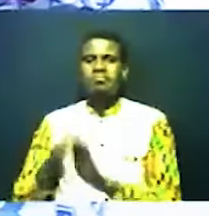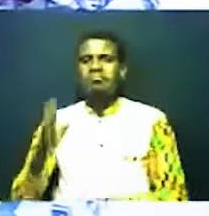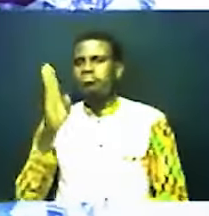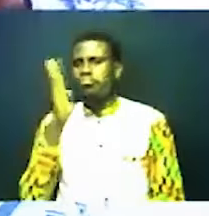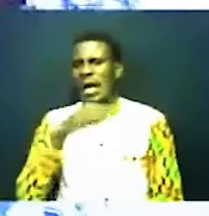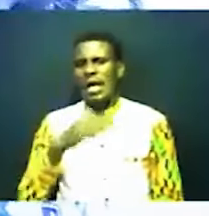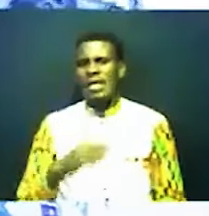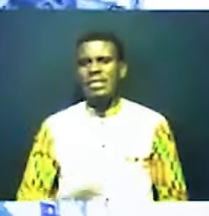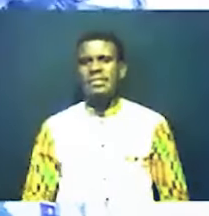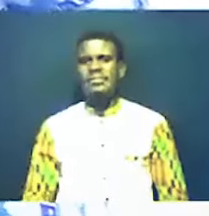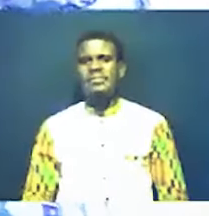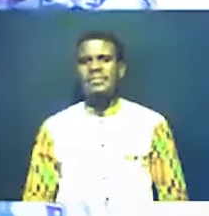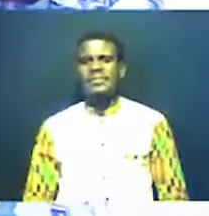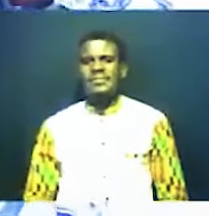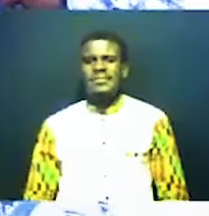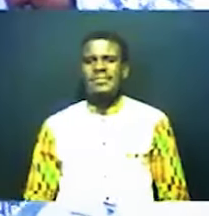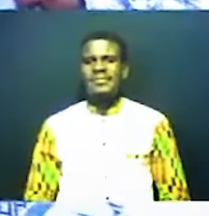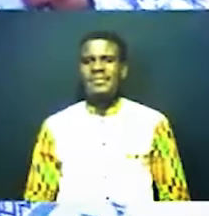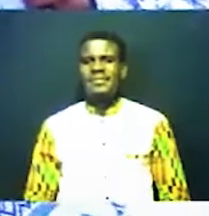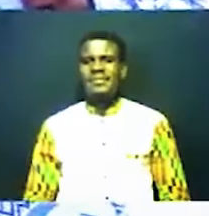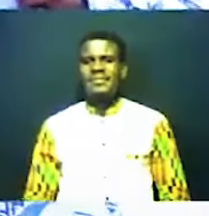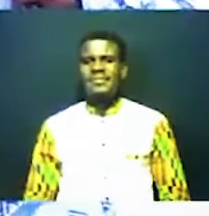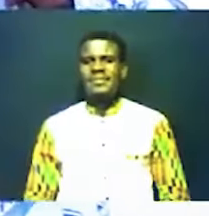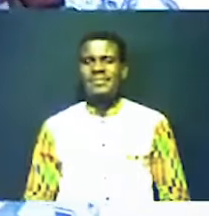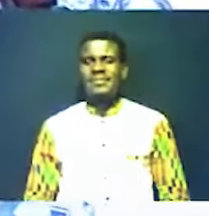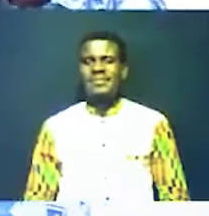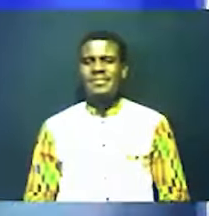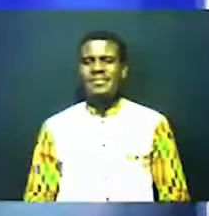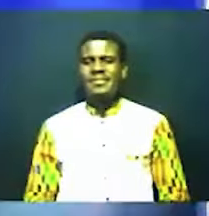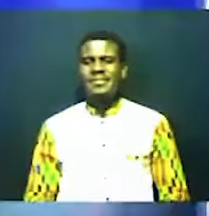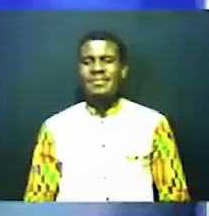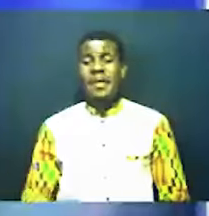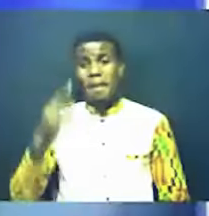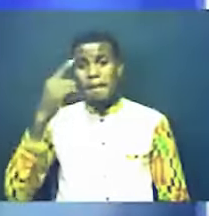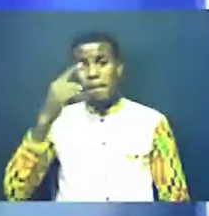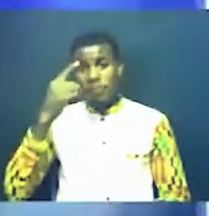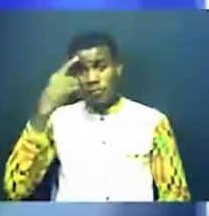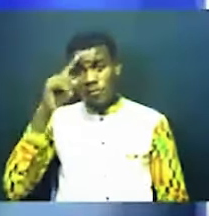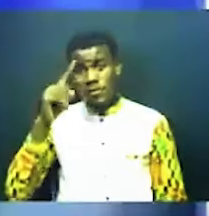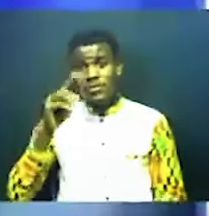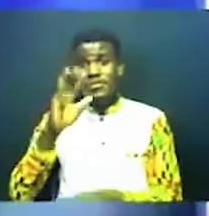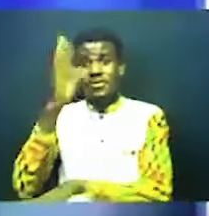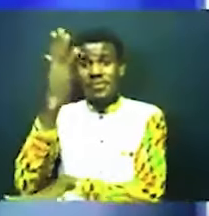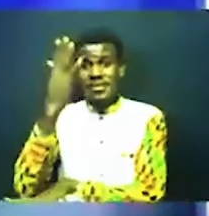will be bad. For a tree is recognized by its fruit.